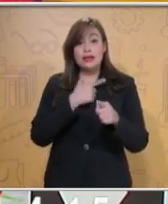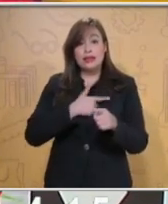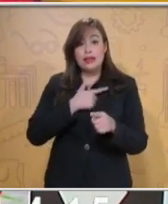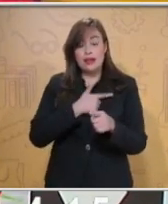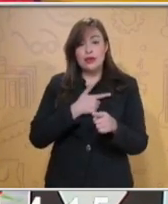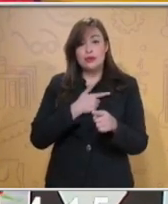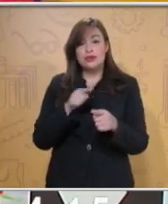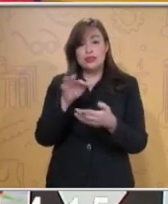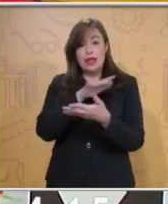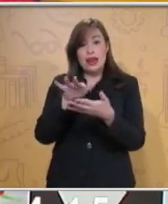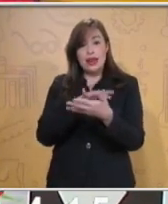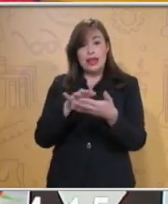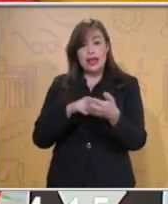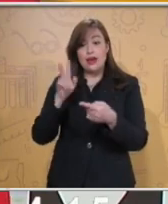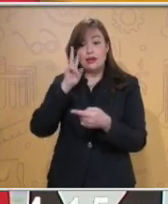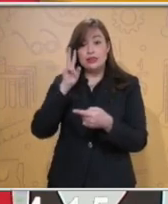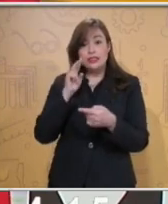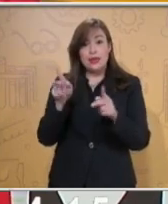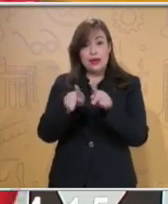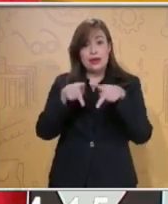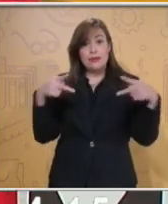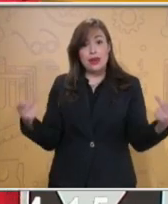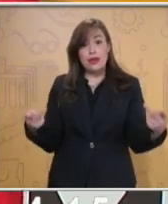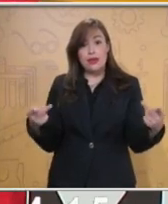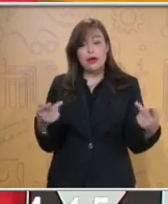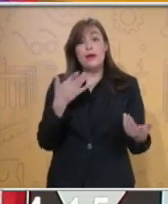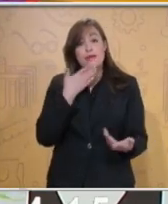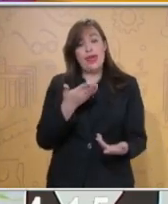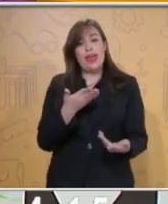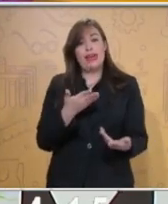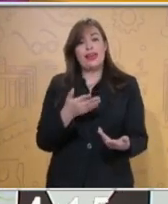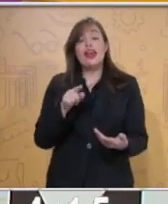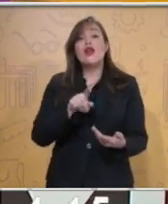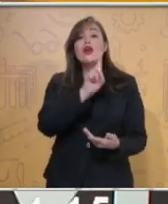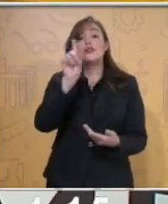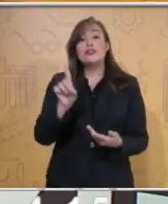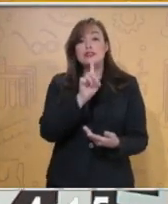the newspapers on Sundays? Well, on